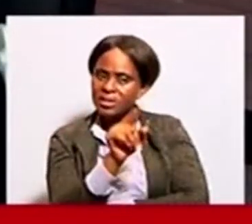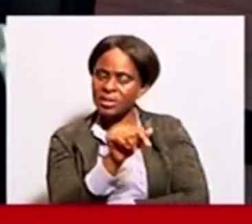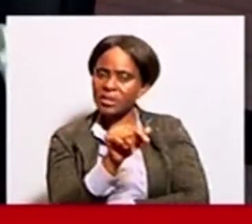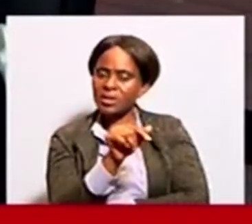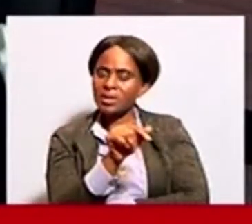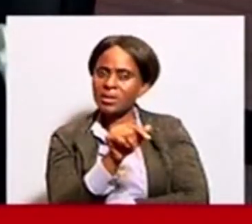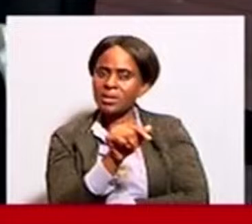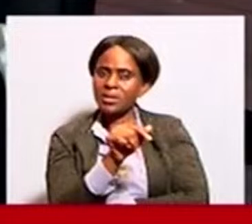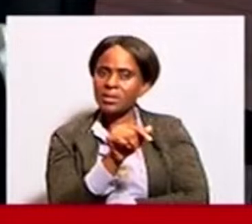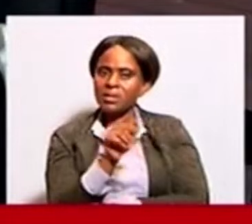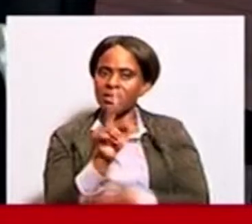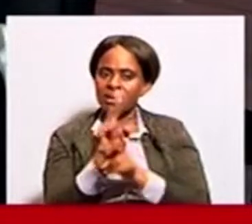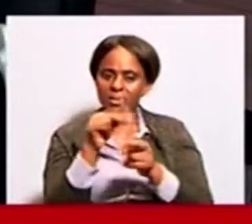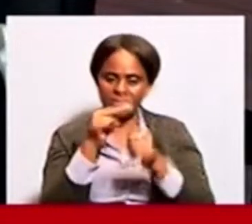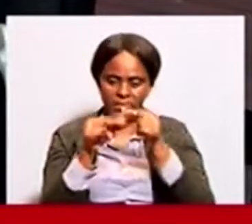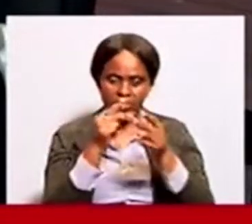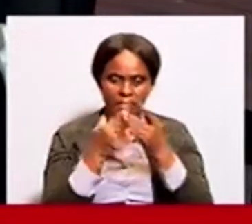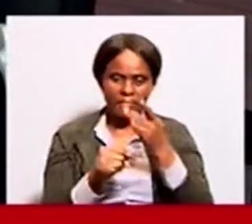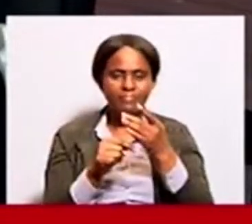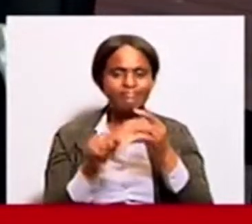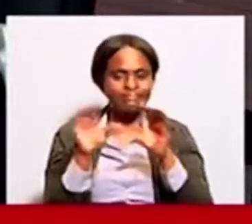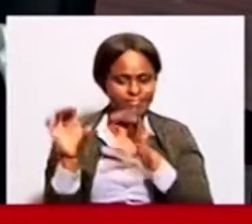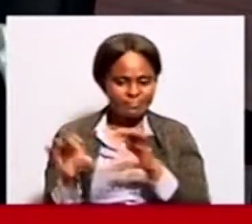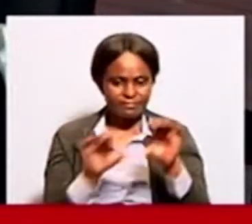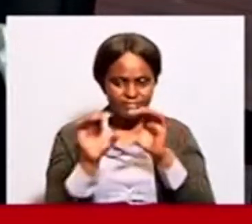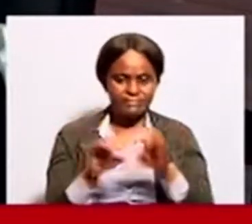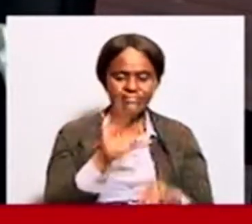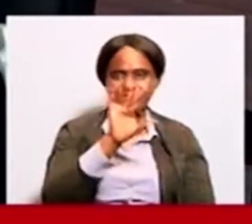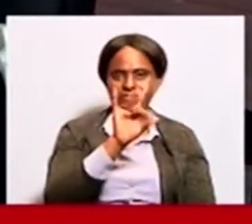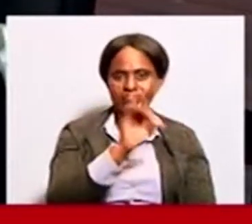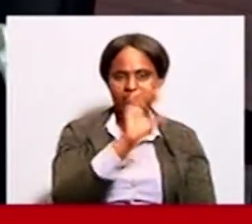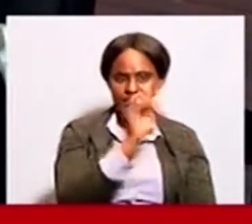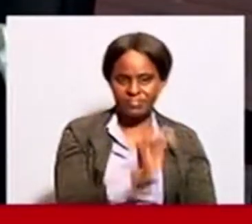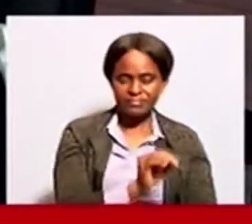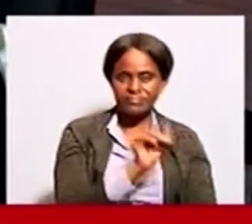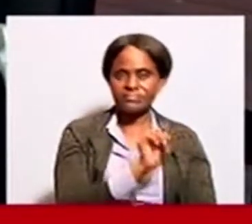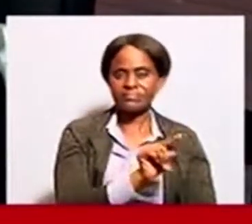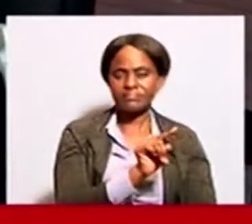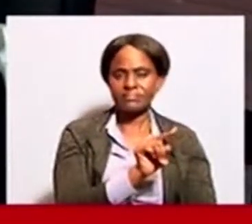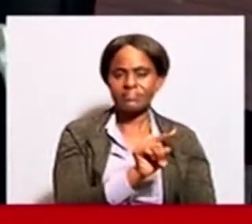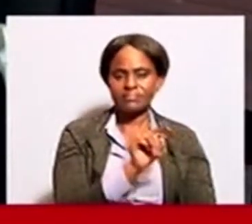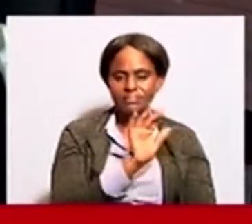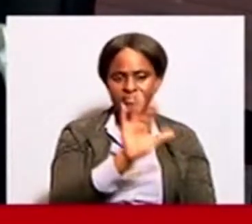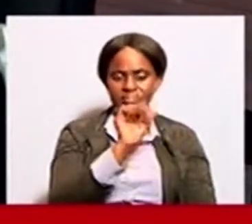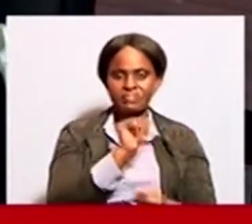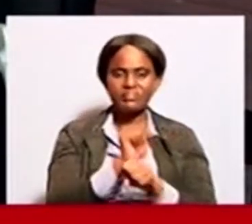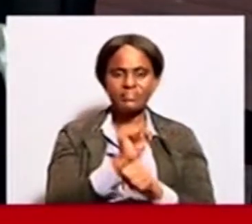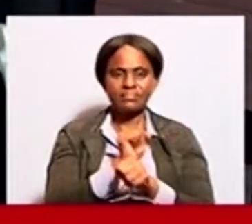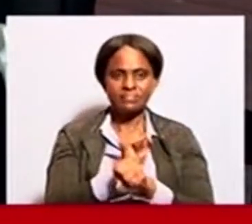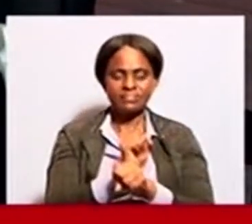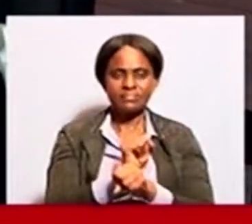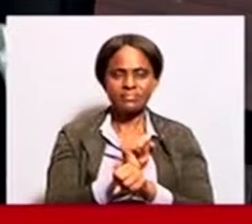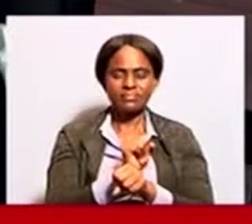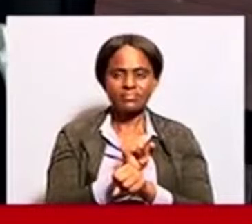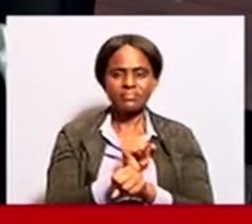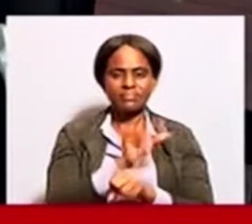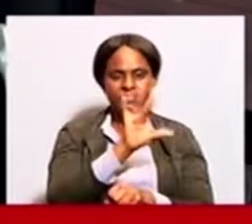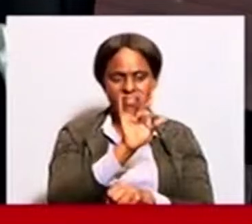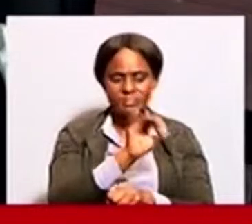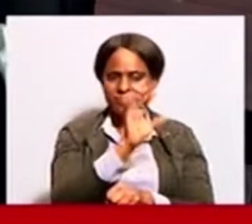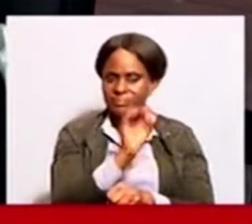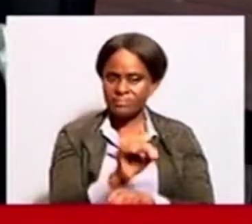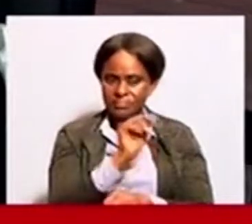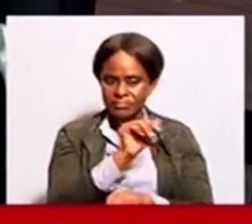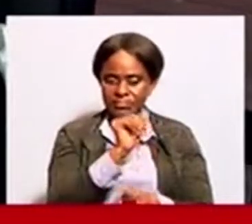drainage, so which means he did 80% of the works. So 80% of the